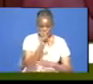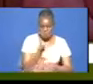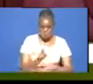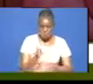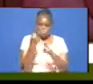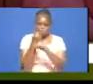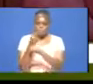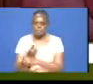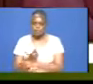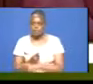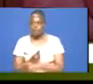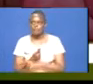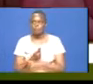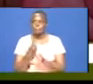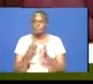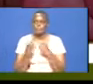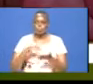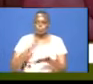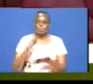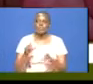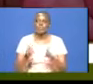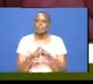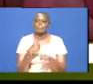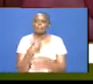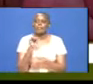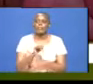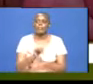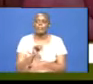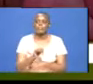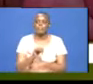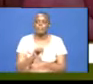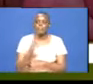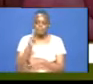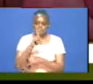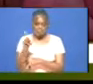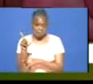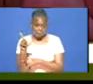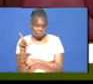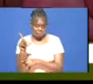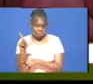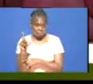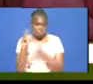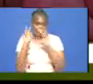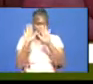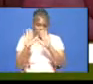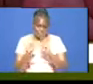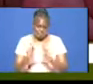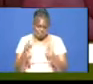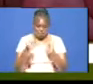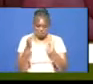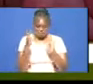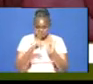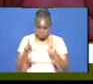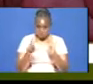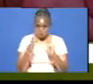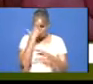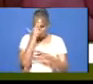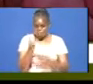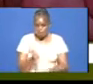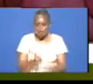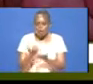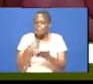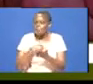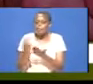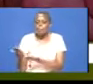I don't want to say much, but I also want to say that the bill is very, very important because it will be assisting us in providing